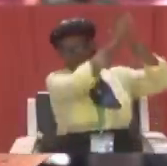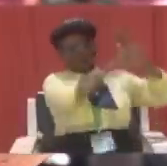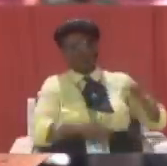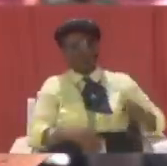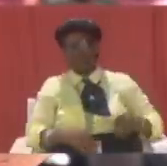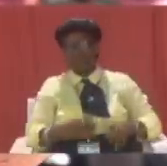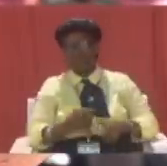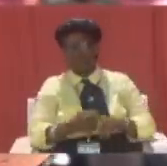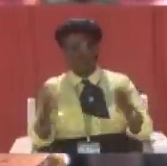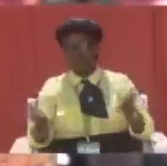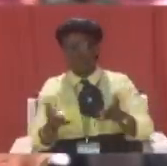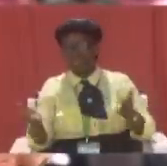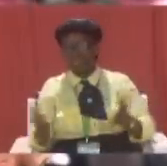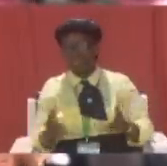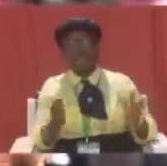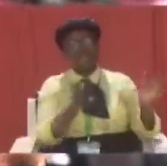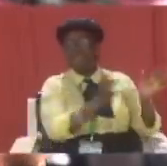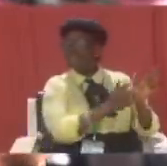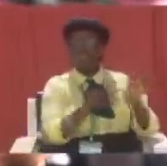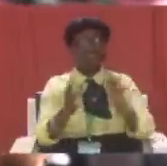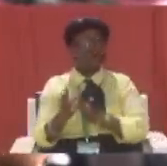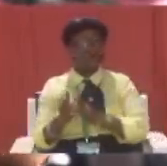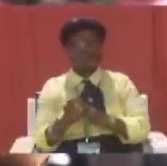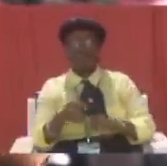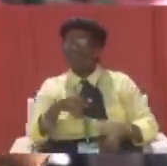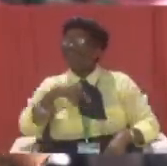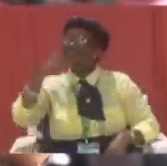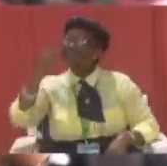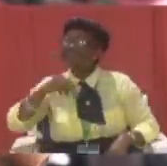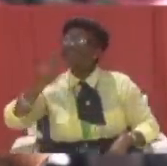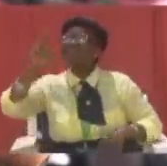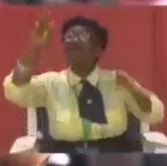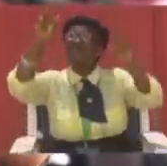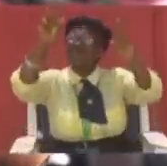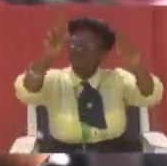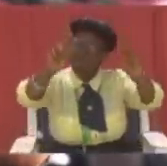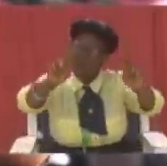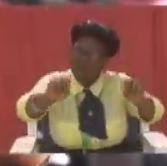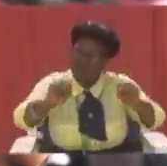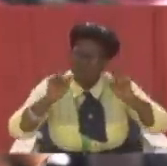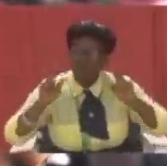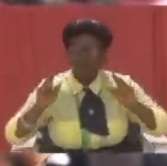Jesus turned around and rebuked those people. And said, hey,